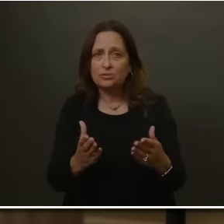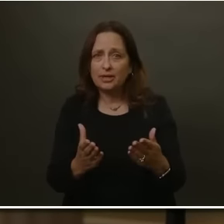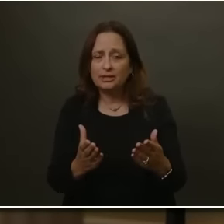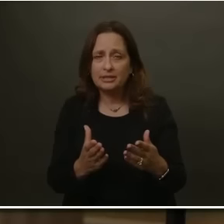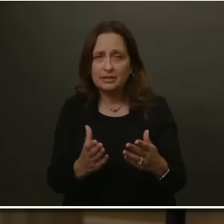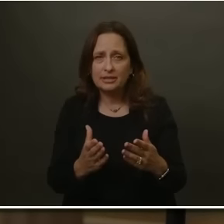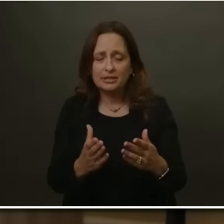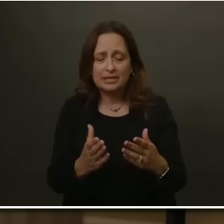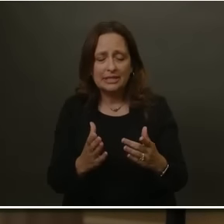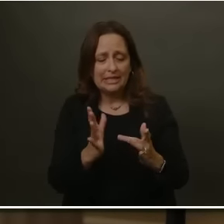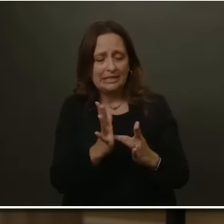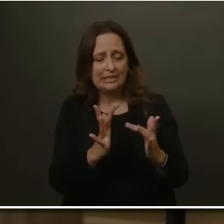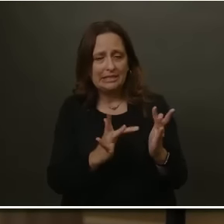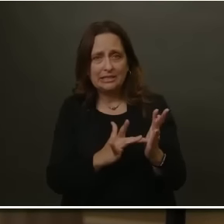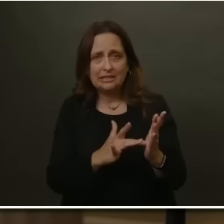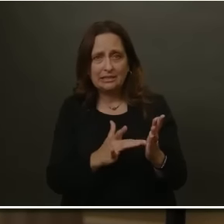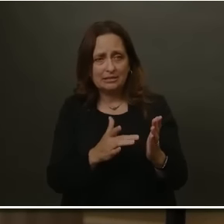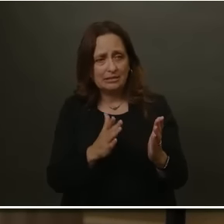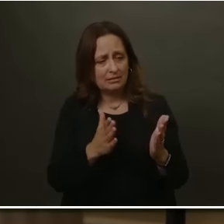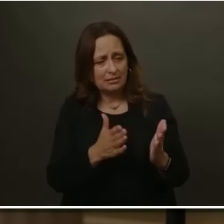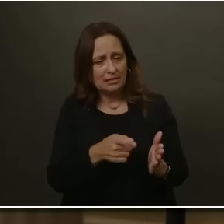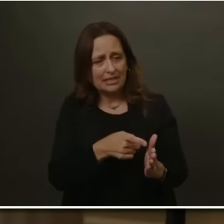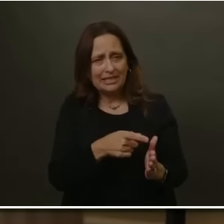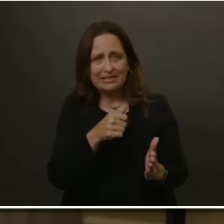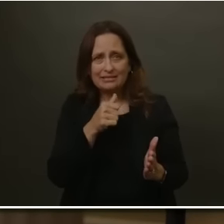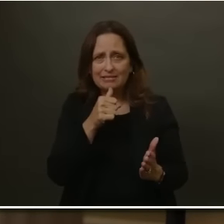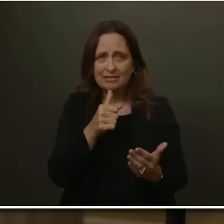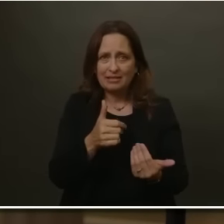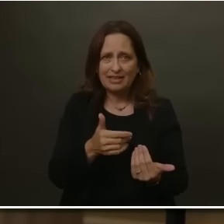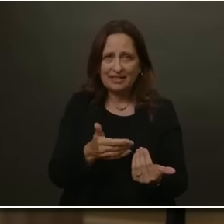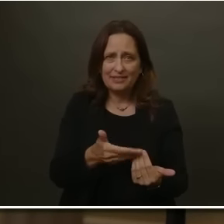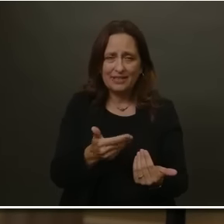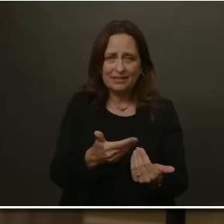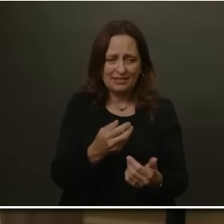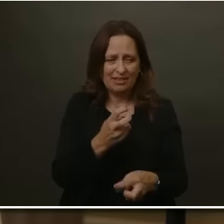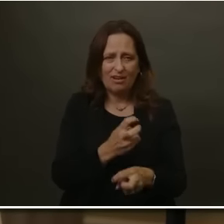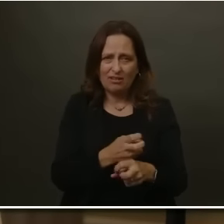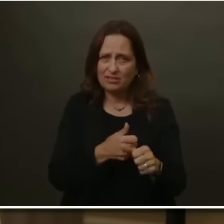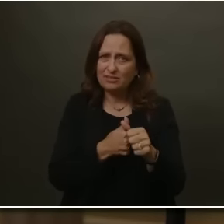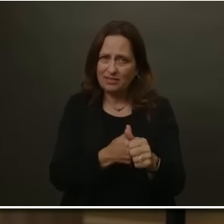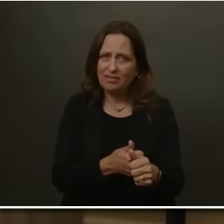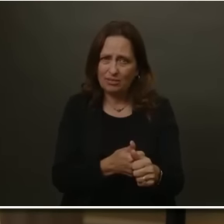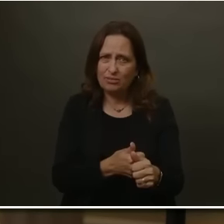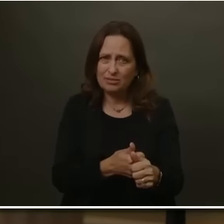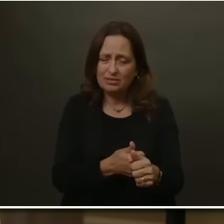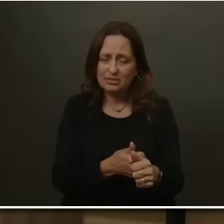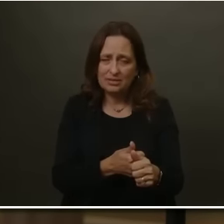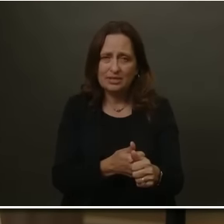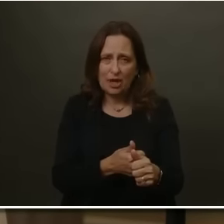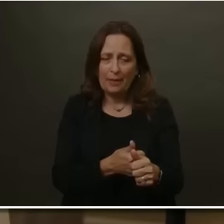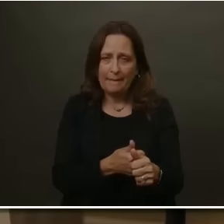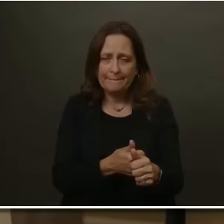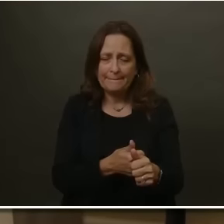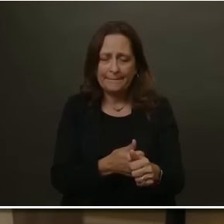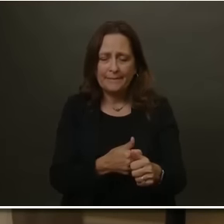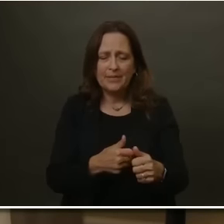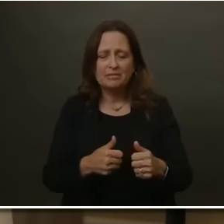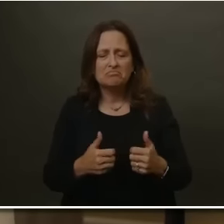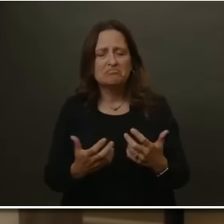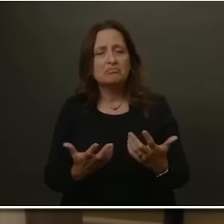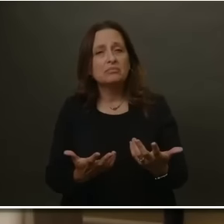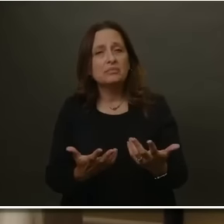Jesus inconvenient. But most of all, we